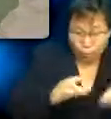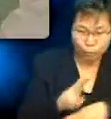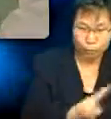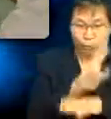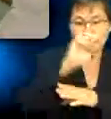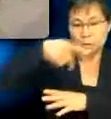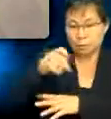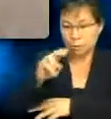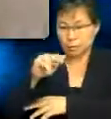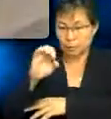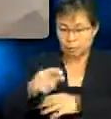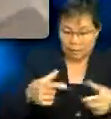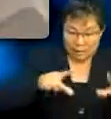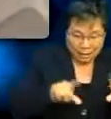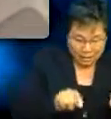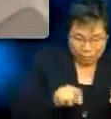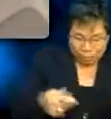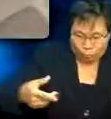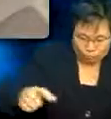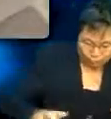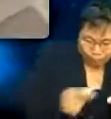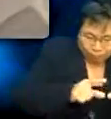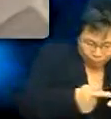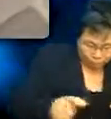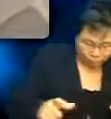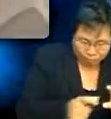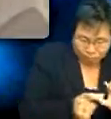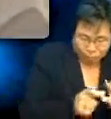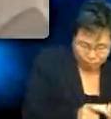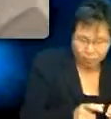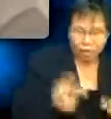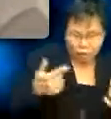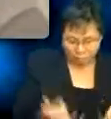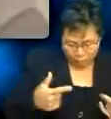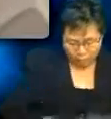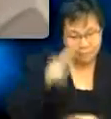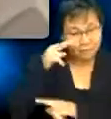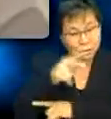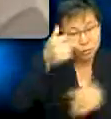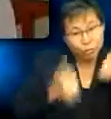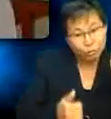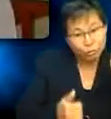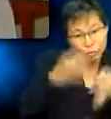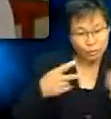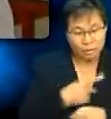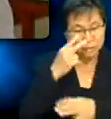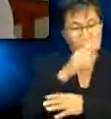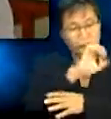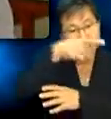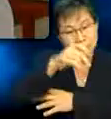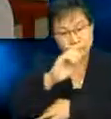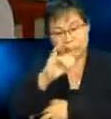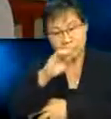to hold the slide. Okay, now let's see if we can see the specimen clearly.